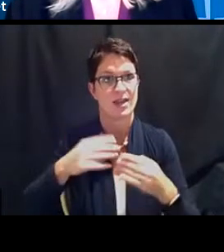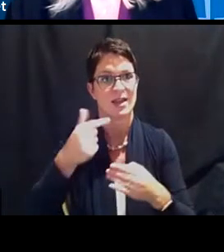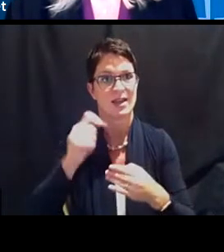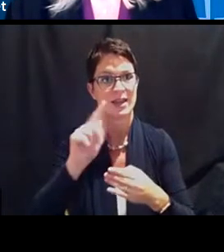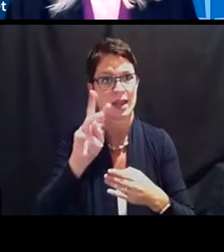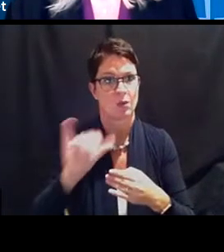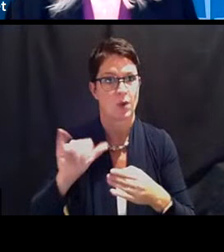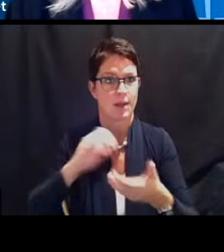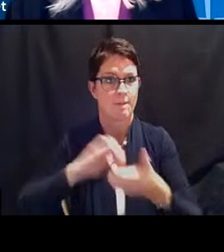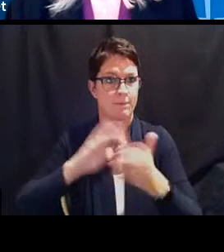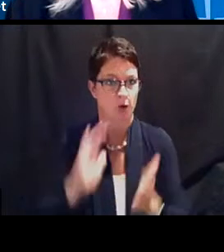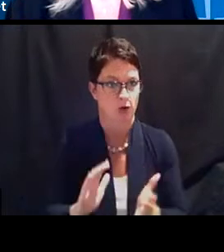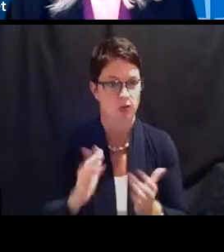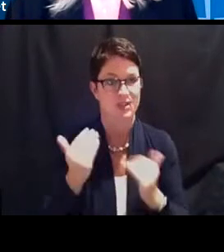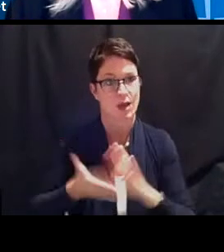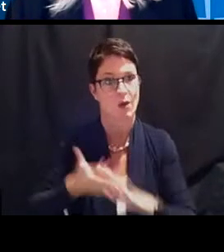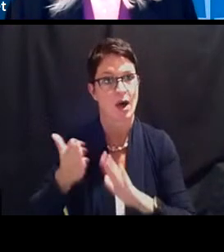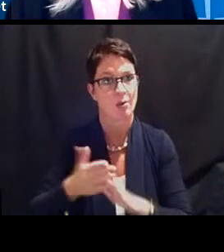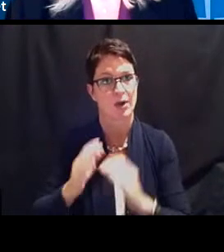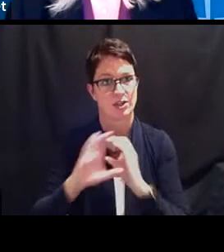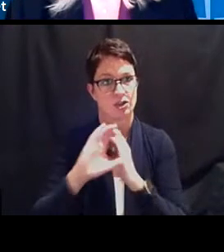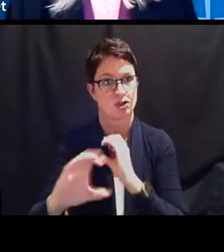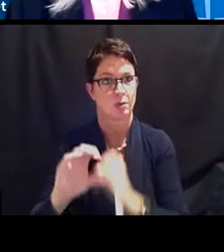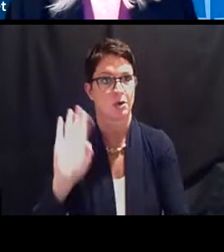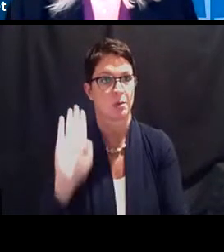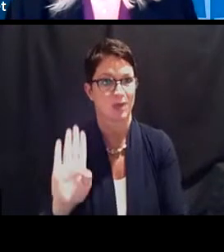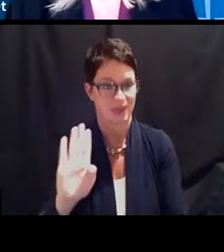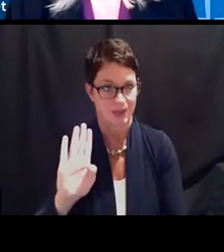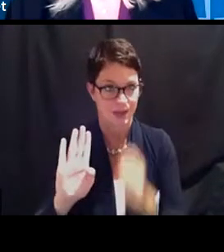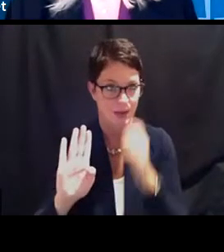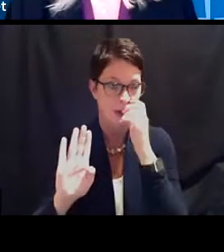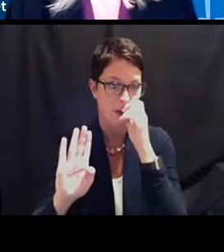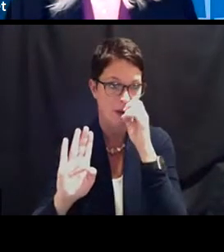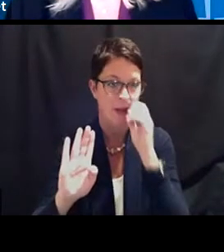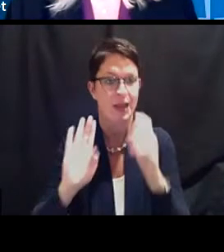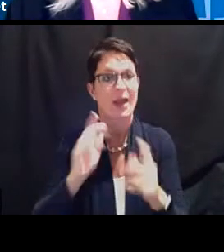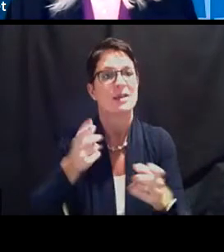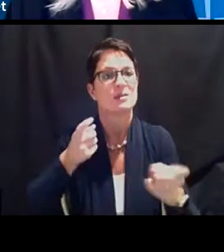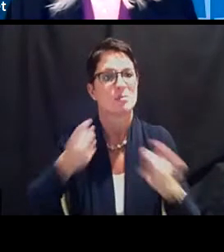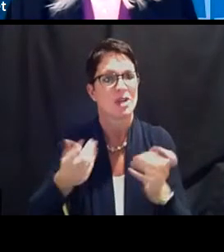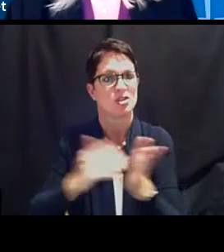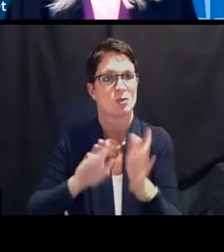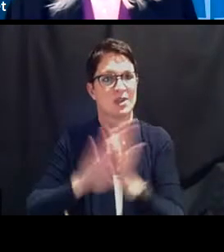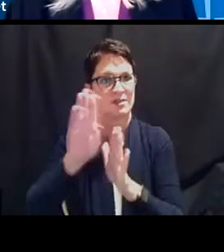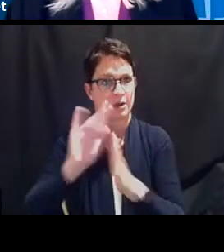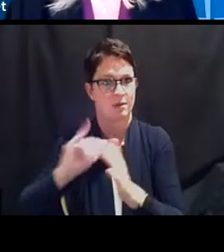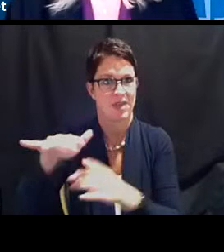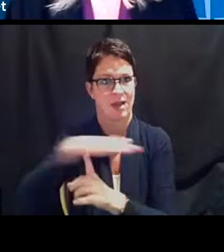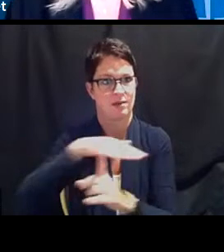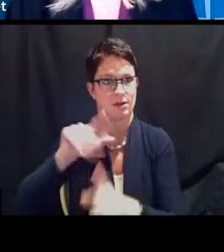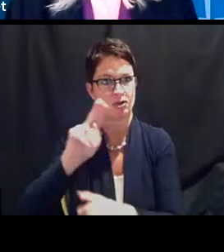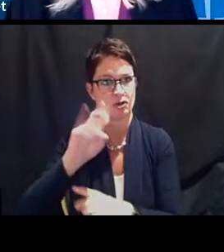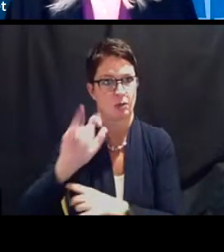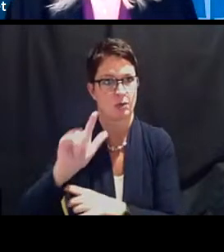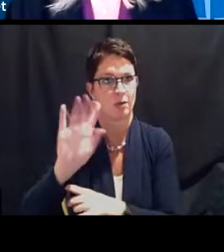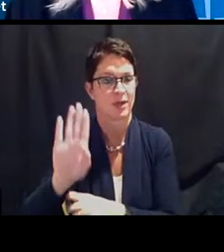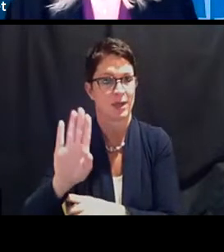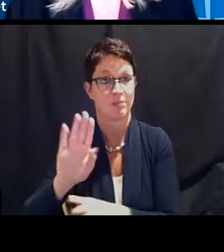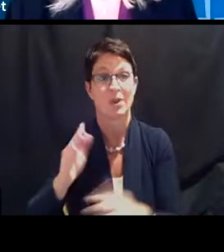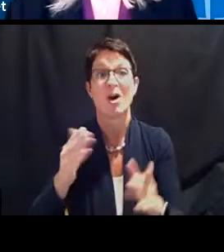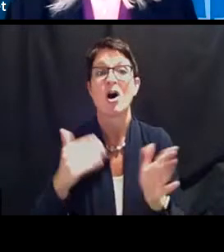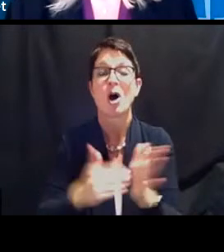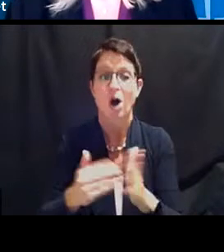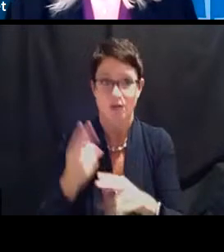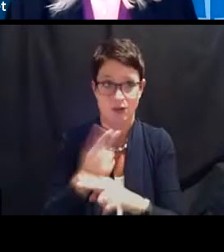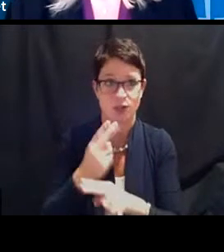Partners, which currently operates Terminal B and is managing the redevelopment of that terminal. I'm also a frequent user